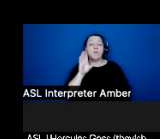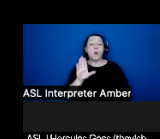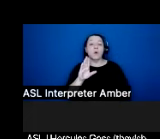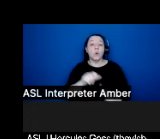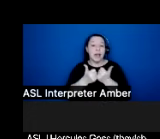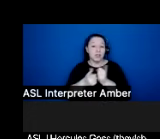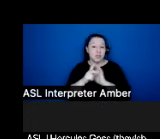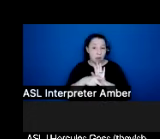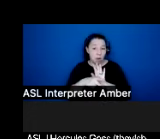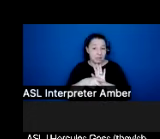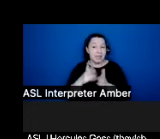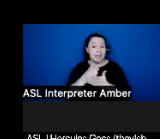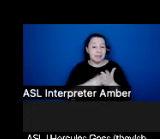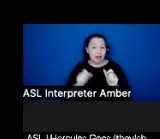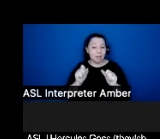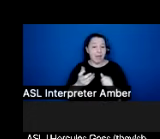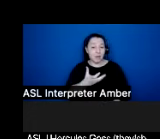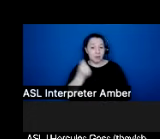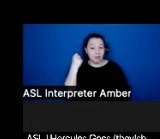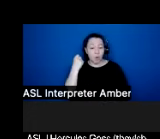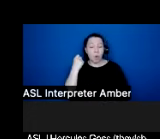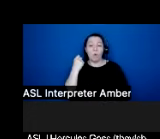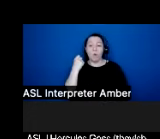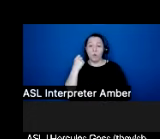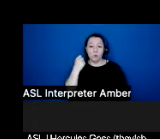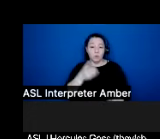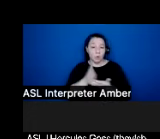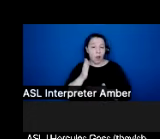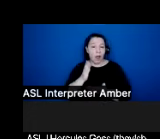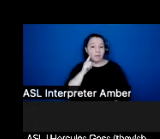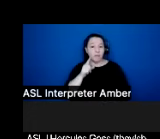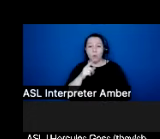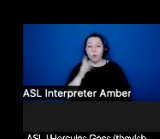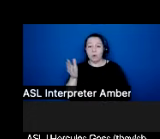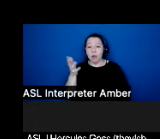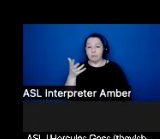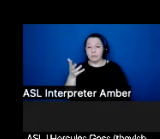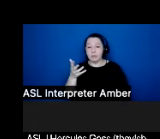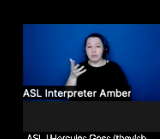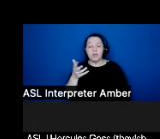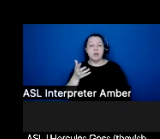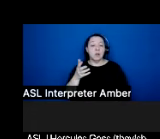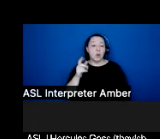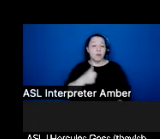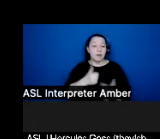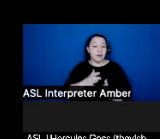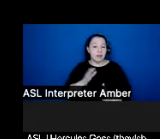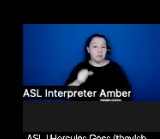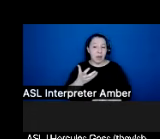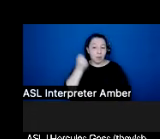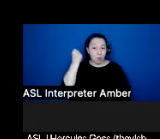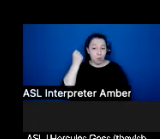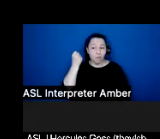can revoke their right to the release of information orally